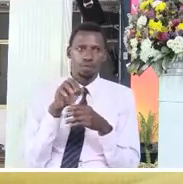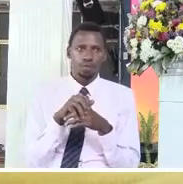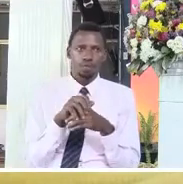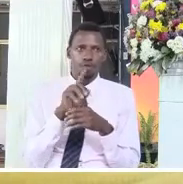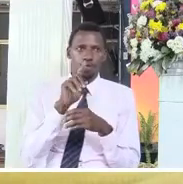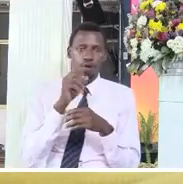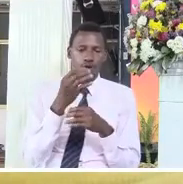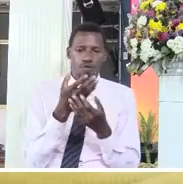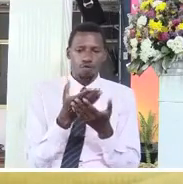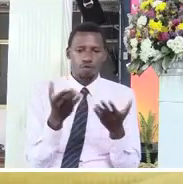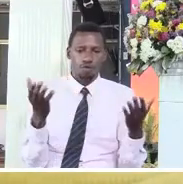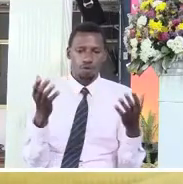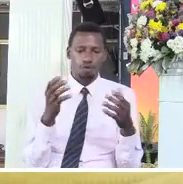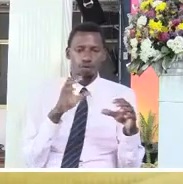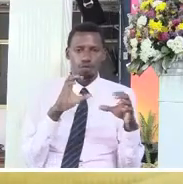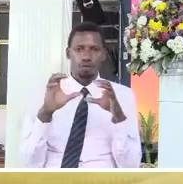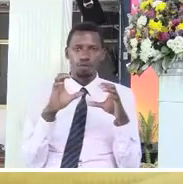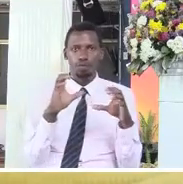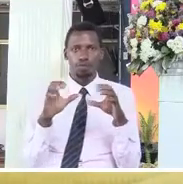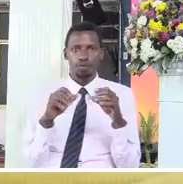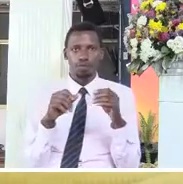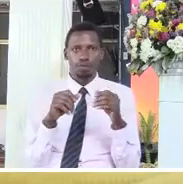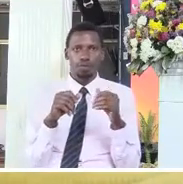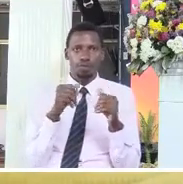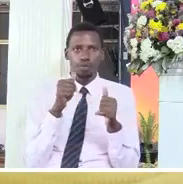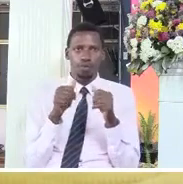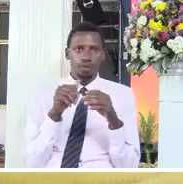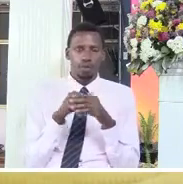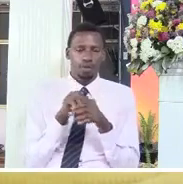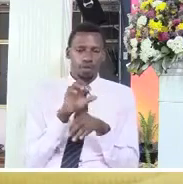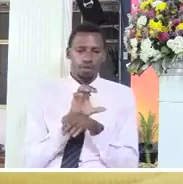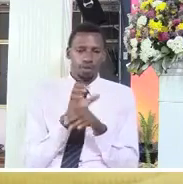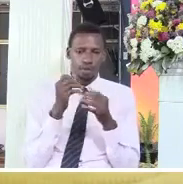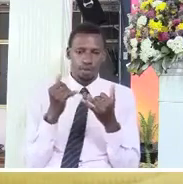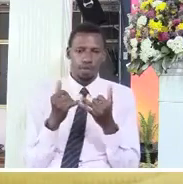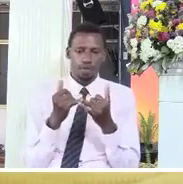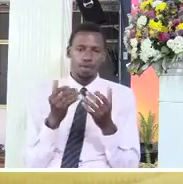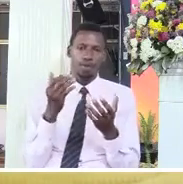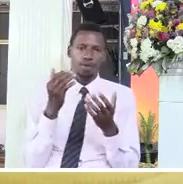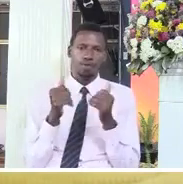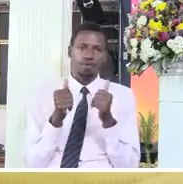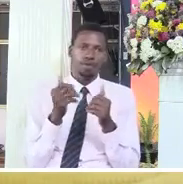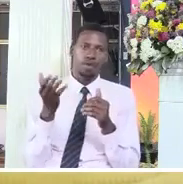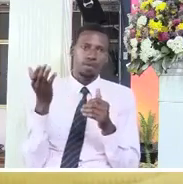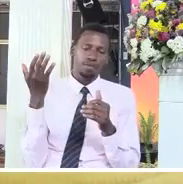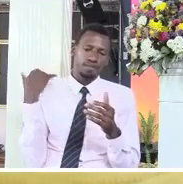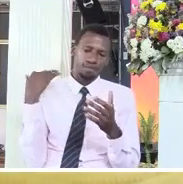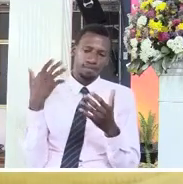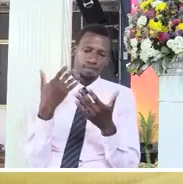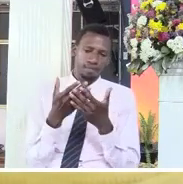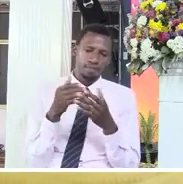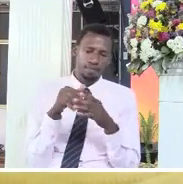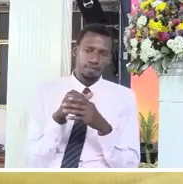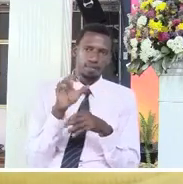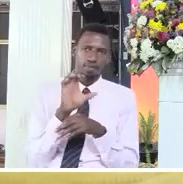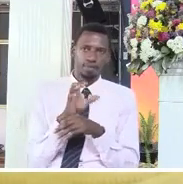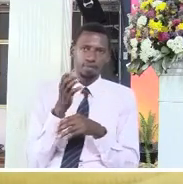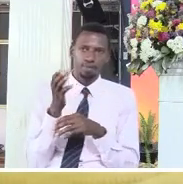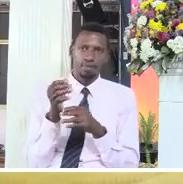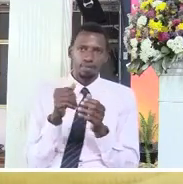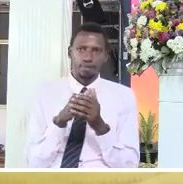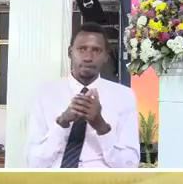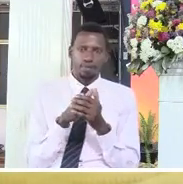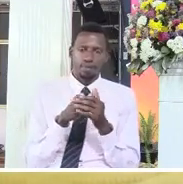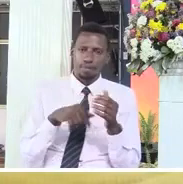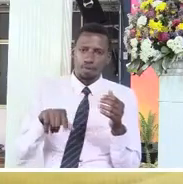that is big in the church now and probably has been there for years is, do we need